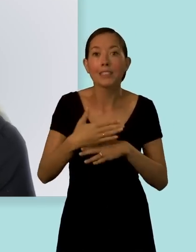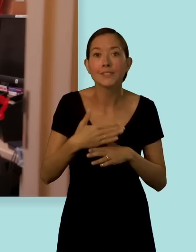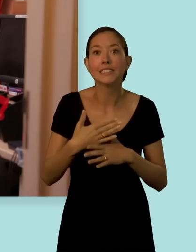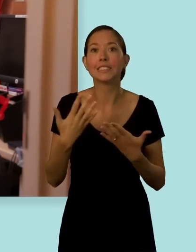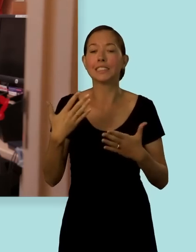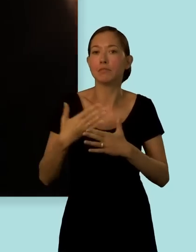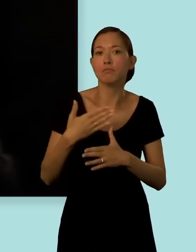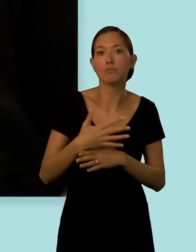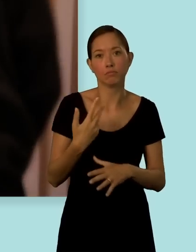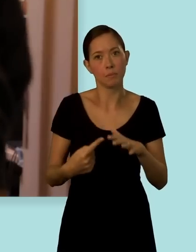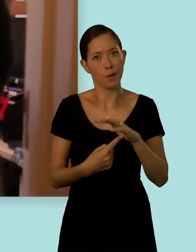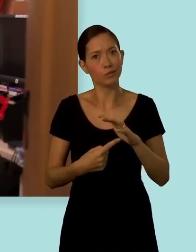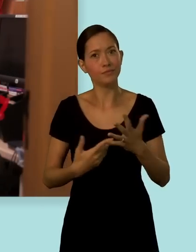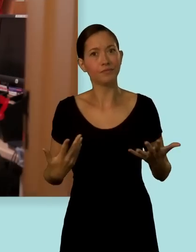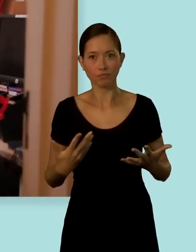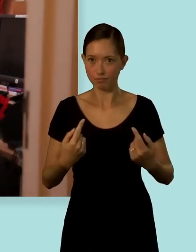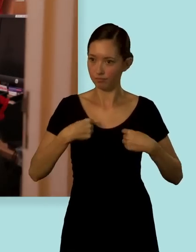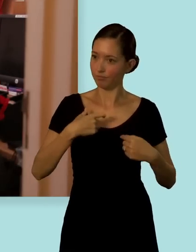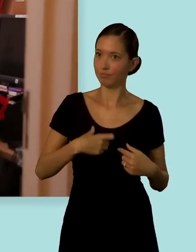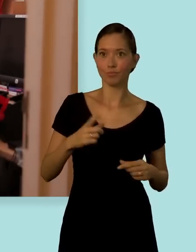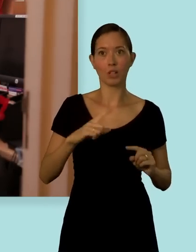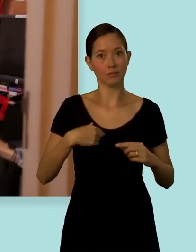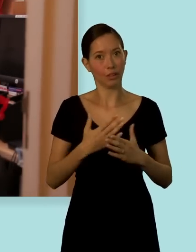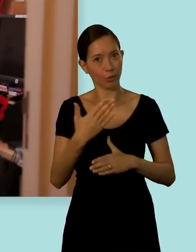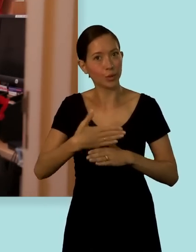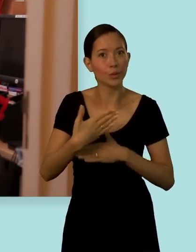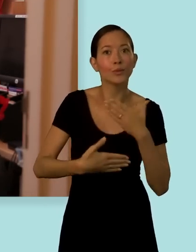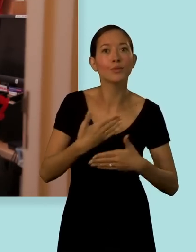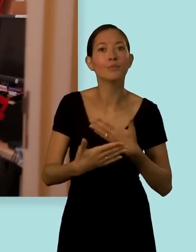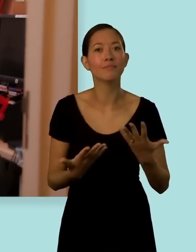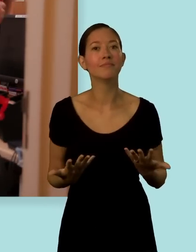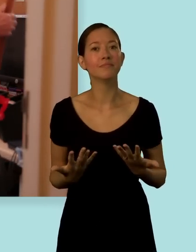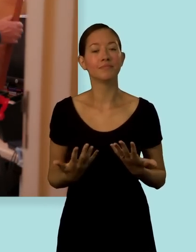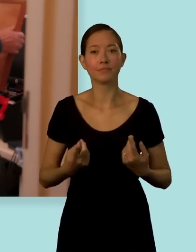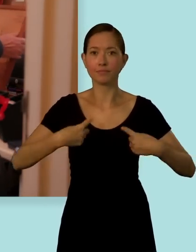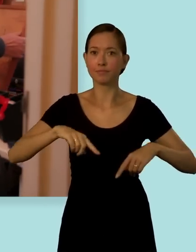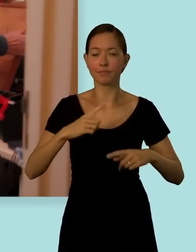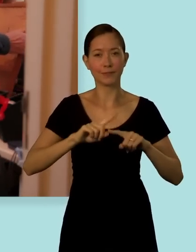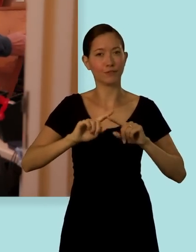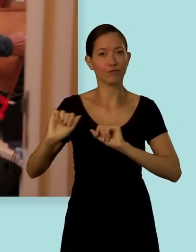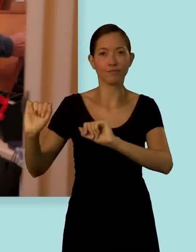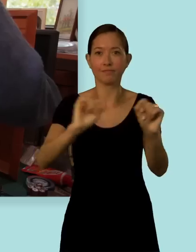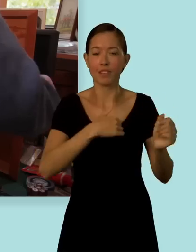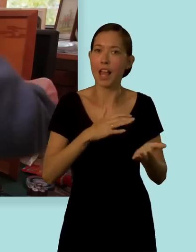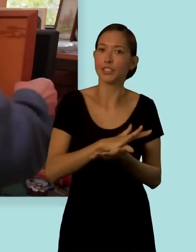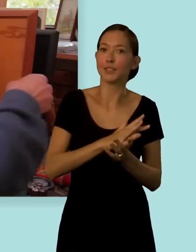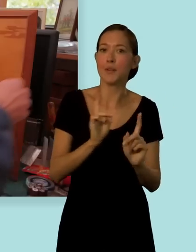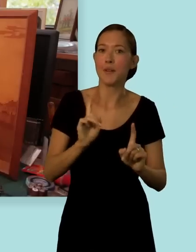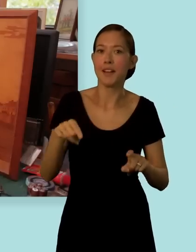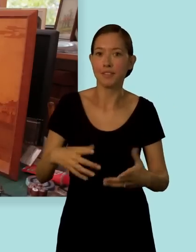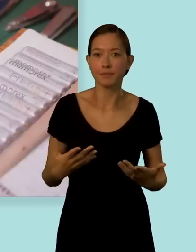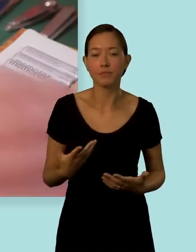depression. Activities and occupation are important and make us who we are. We're all unique in what we